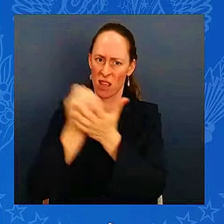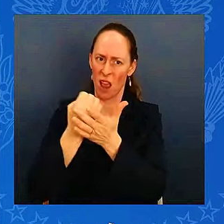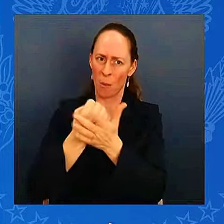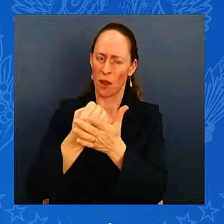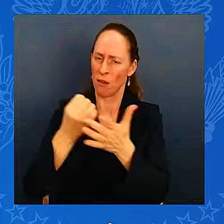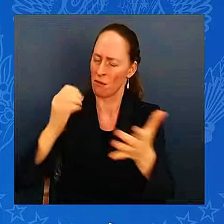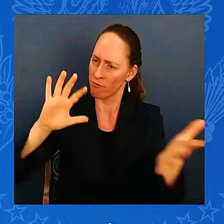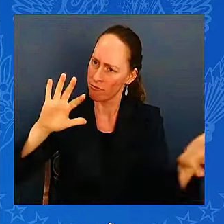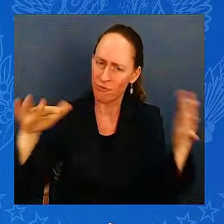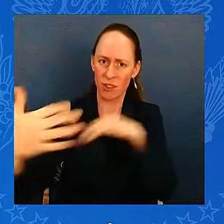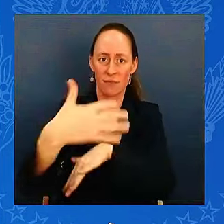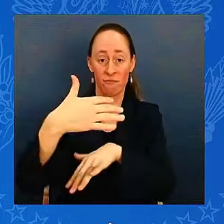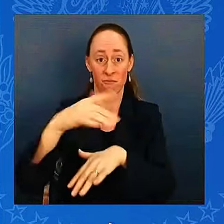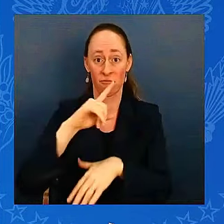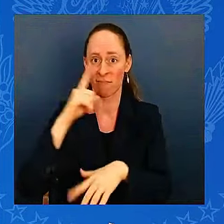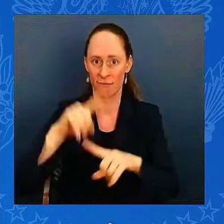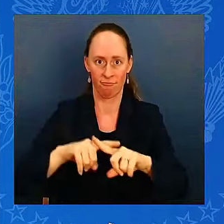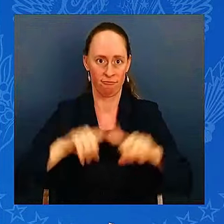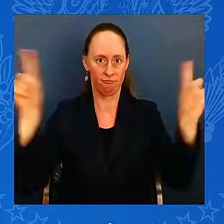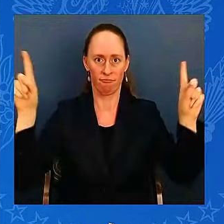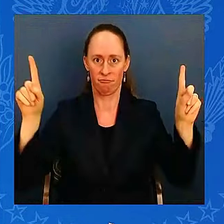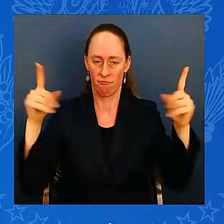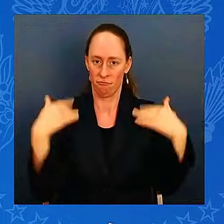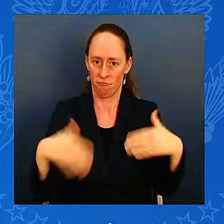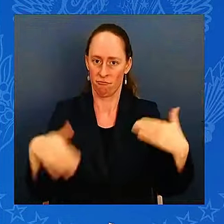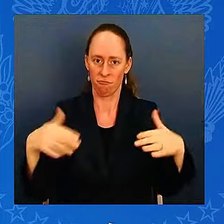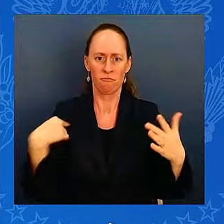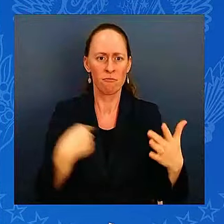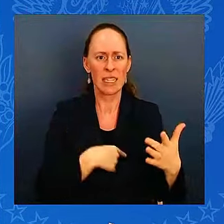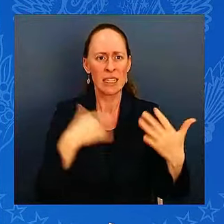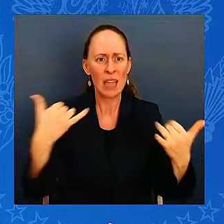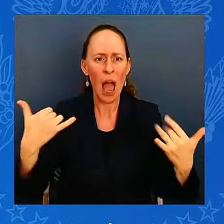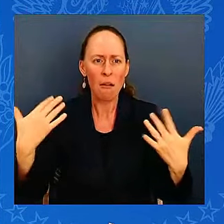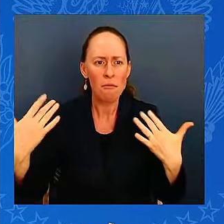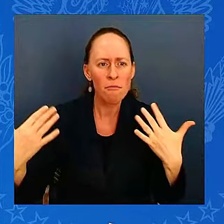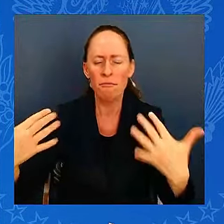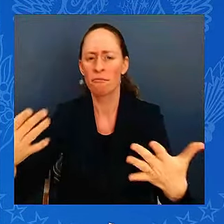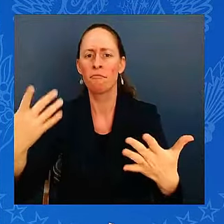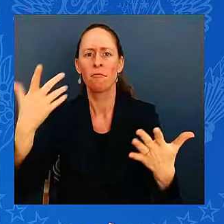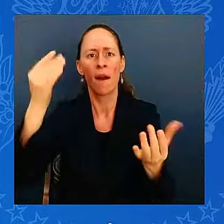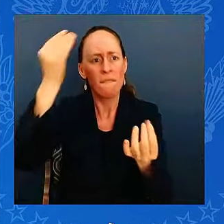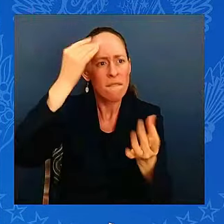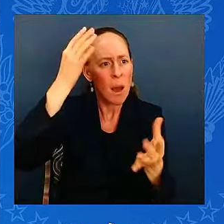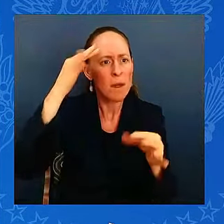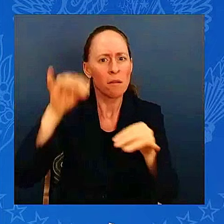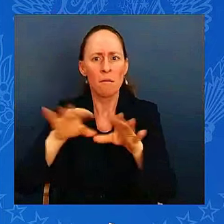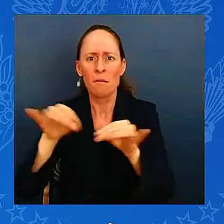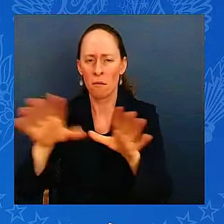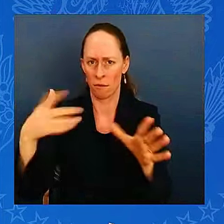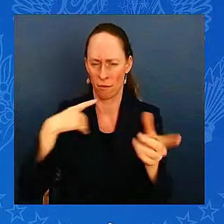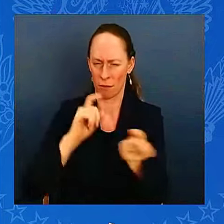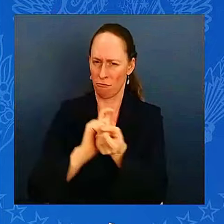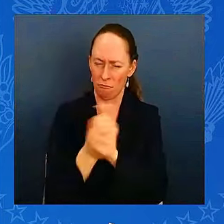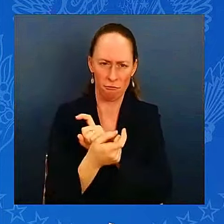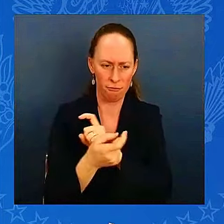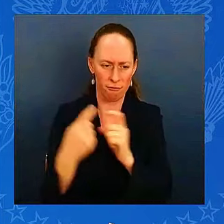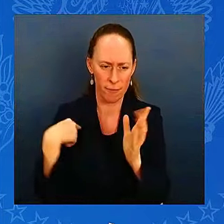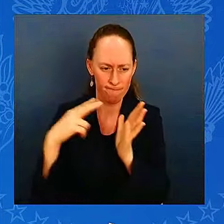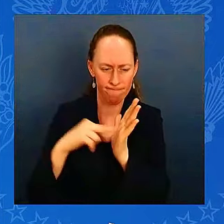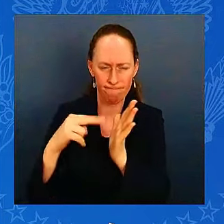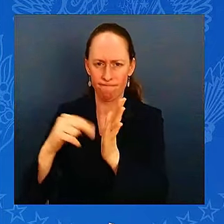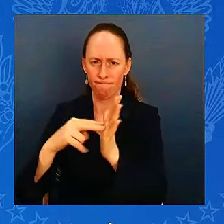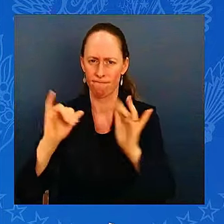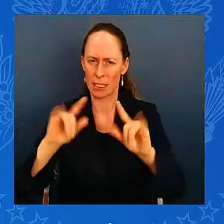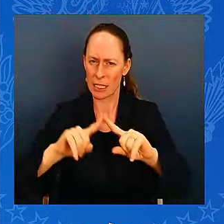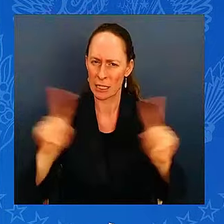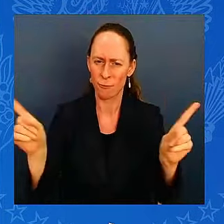we consume information. You challenged and solved the toughest issues. And thank you for hosting this important forum.